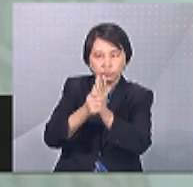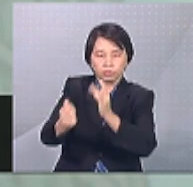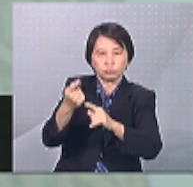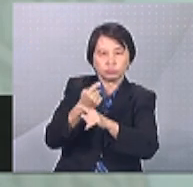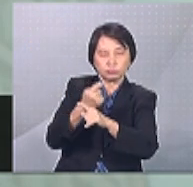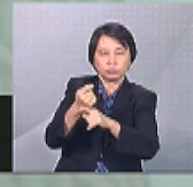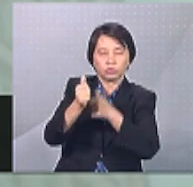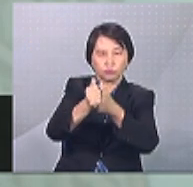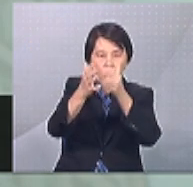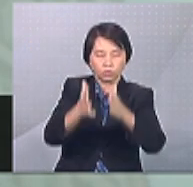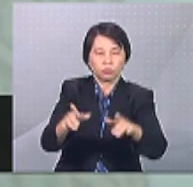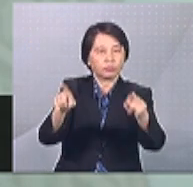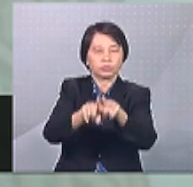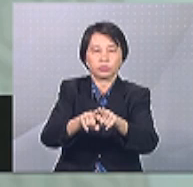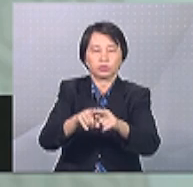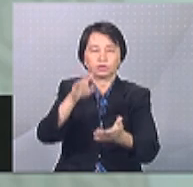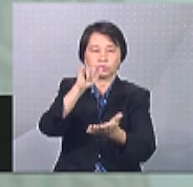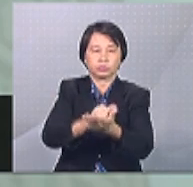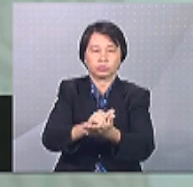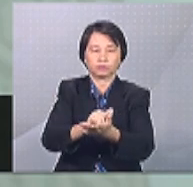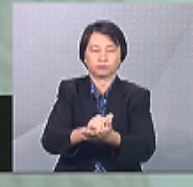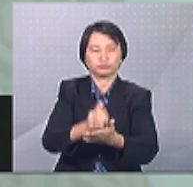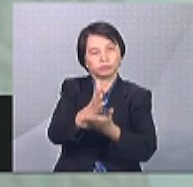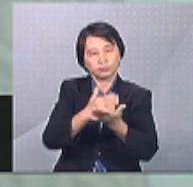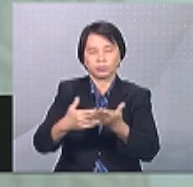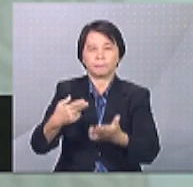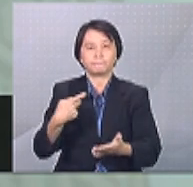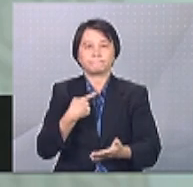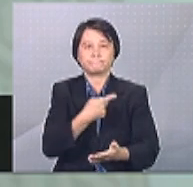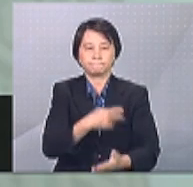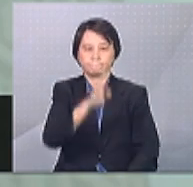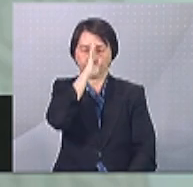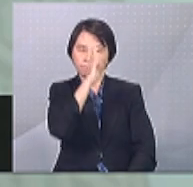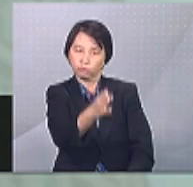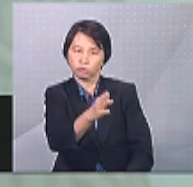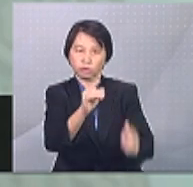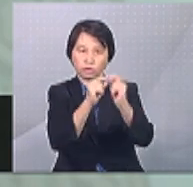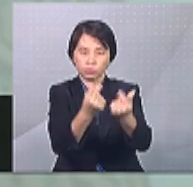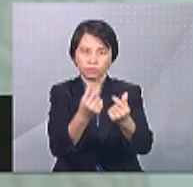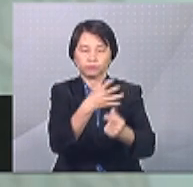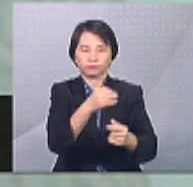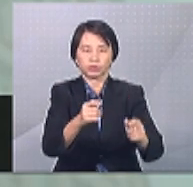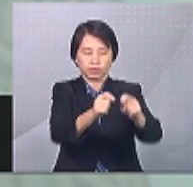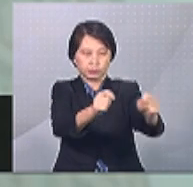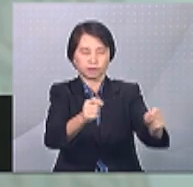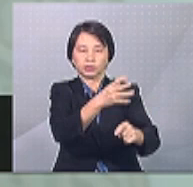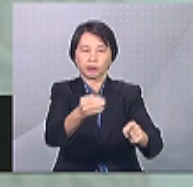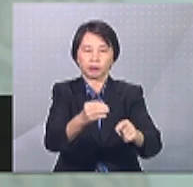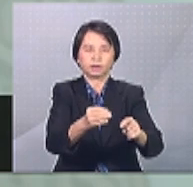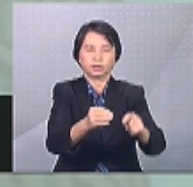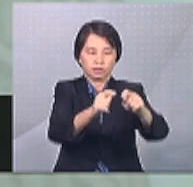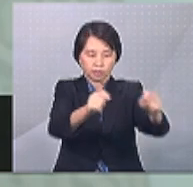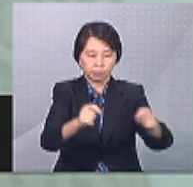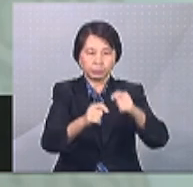foreign workers as well. So that is part of our focus group. And then location, we are looking into location, the